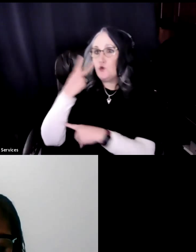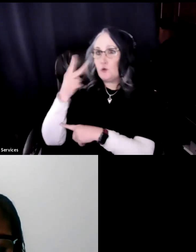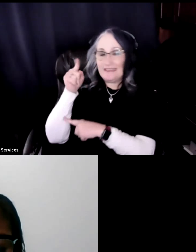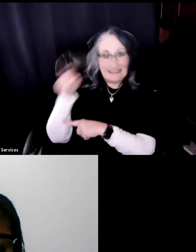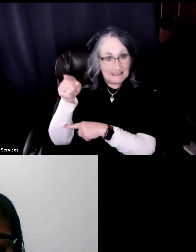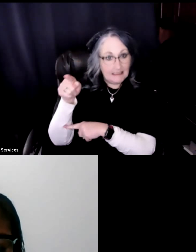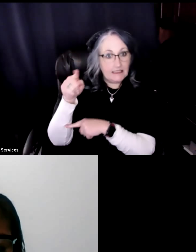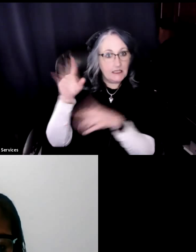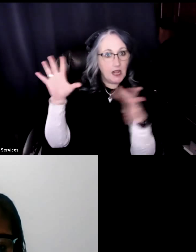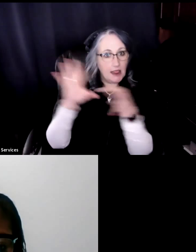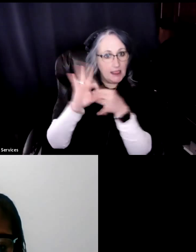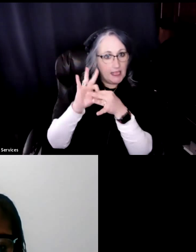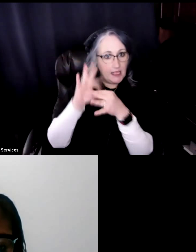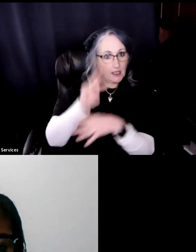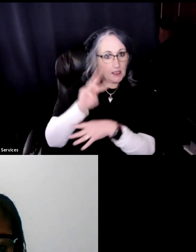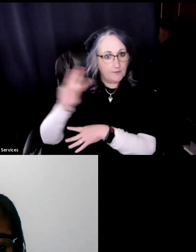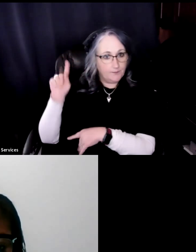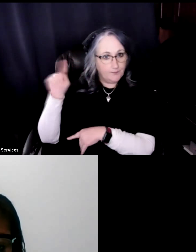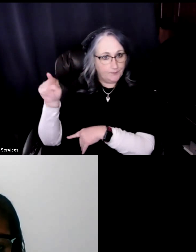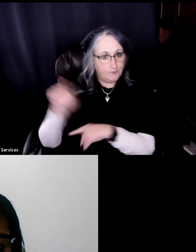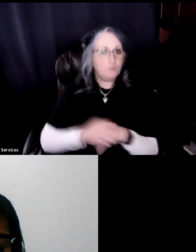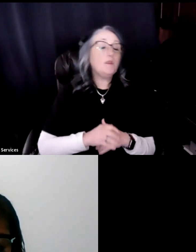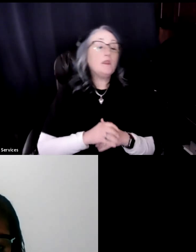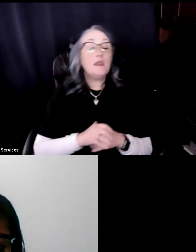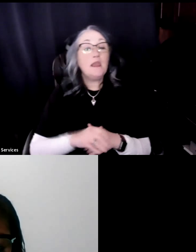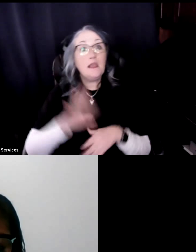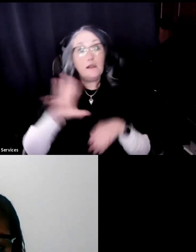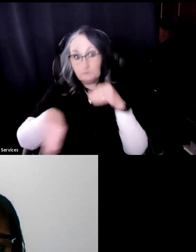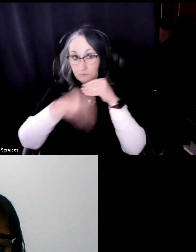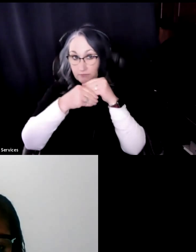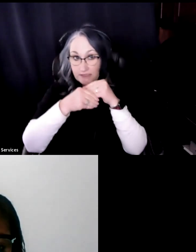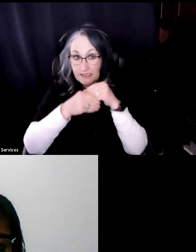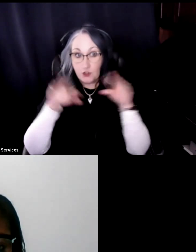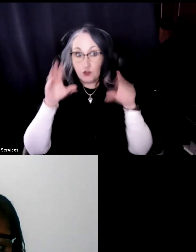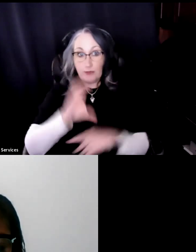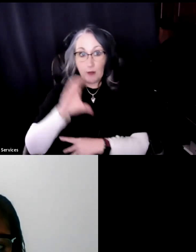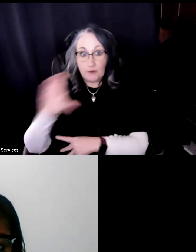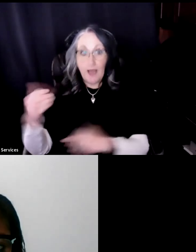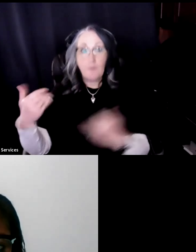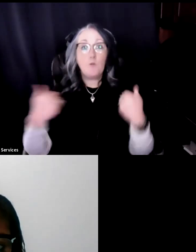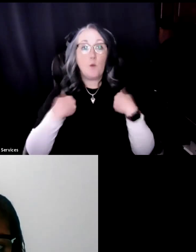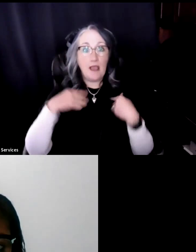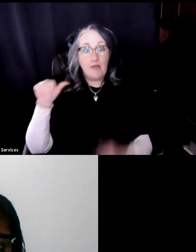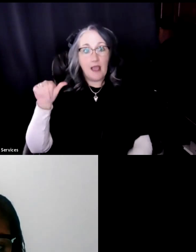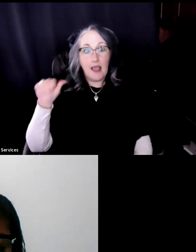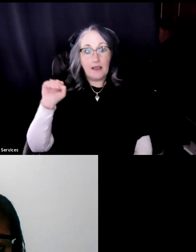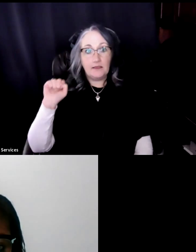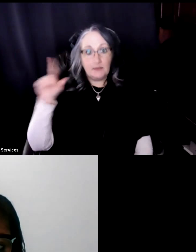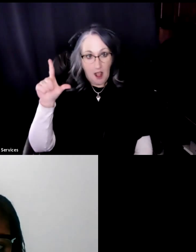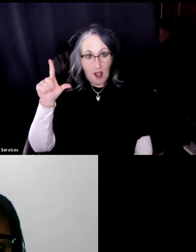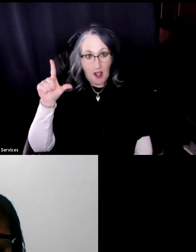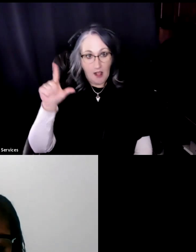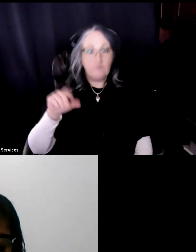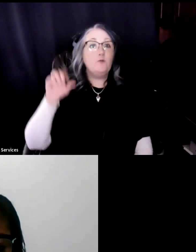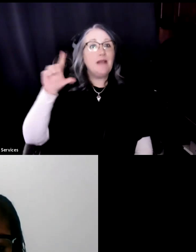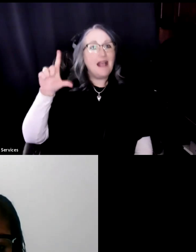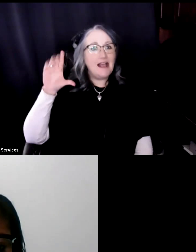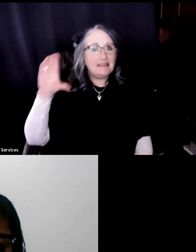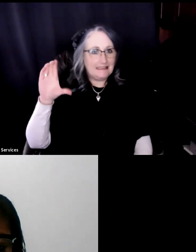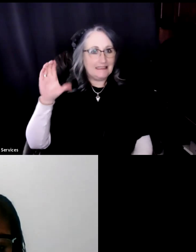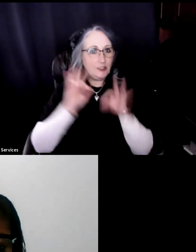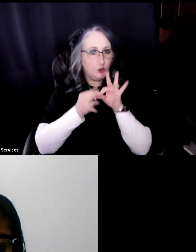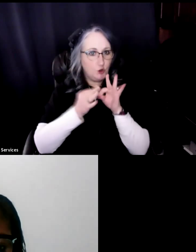shared. In addition to captions, we have American Sign Language interpretation. Today, courtesy of LC Interpreting Services.